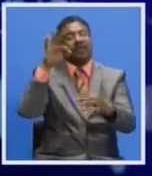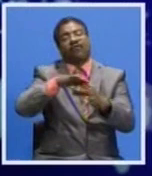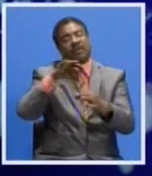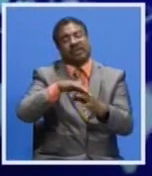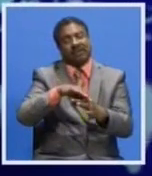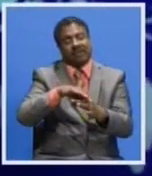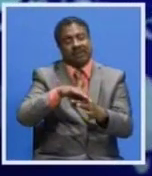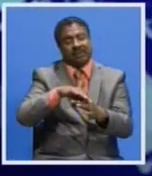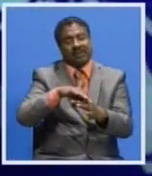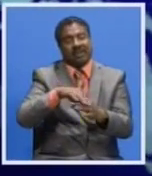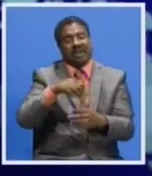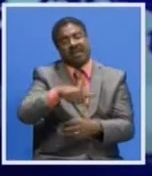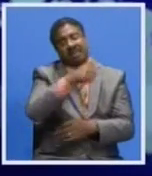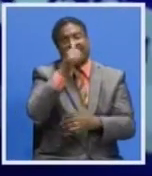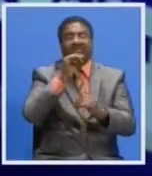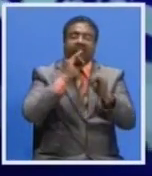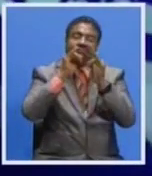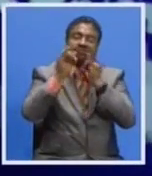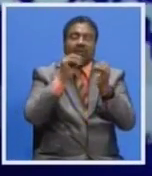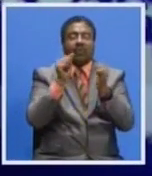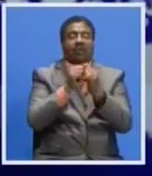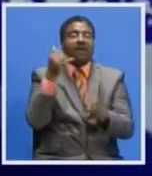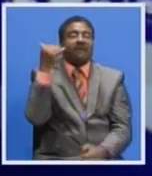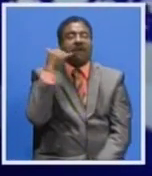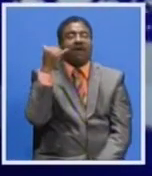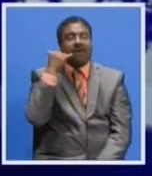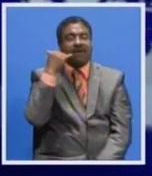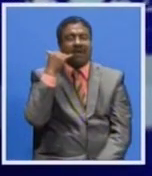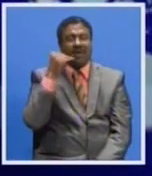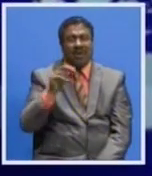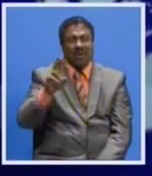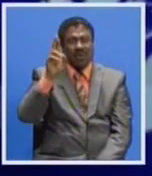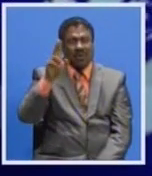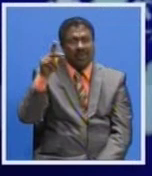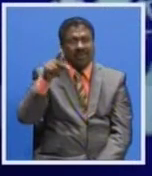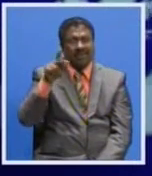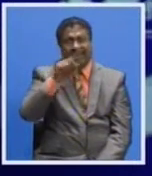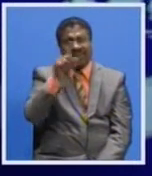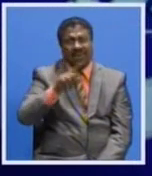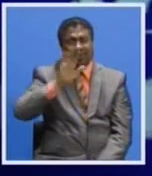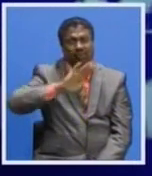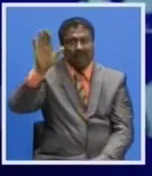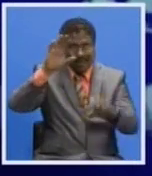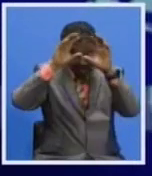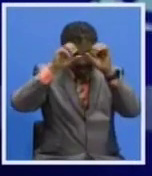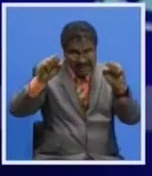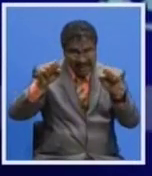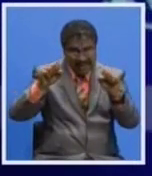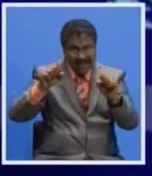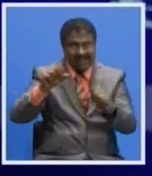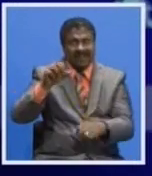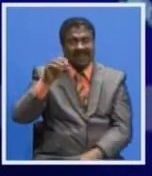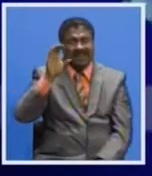to ZNBC News in a telephone interview. And efforts to get the UPPZ President, Charles Chanda,